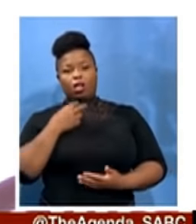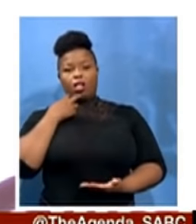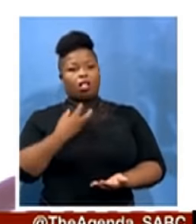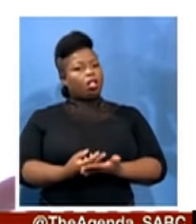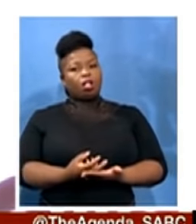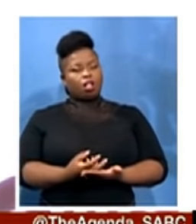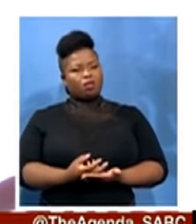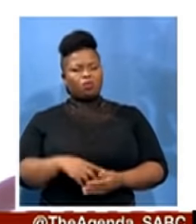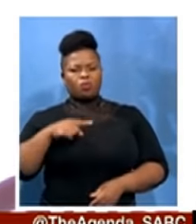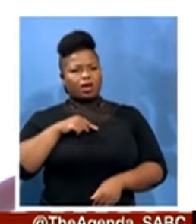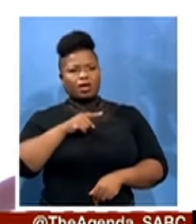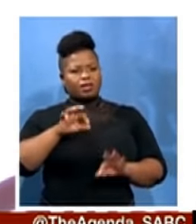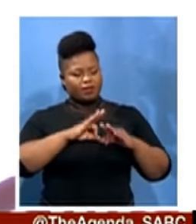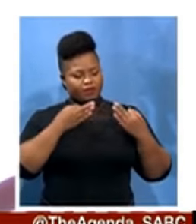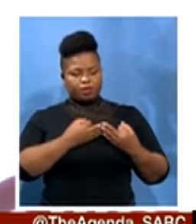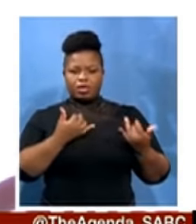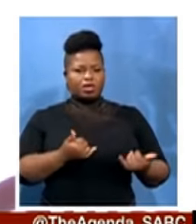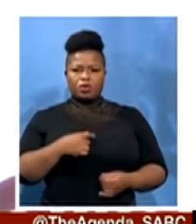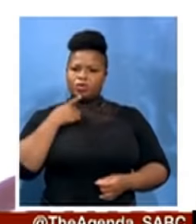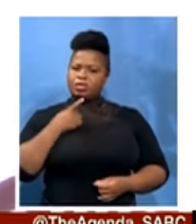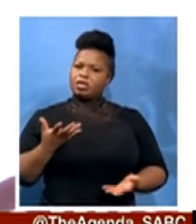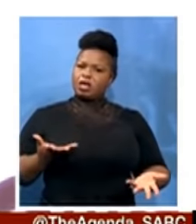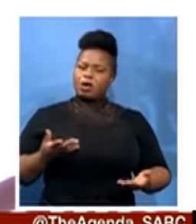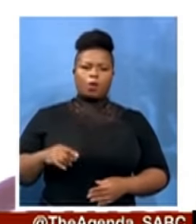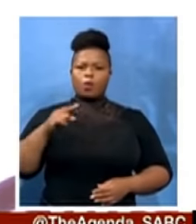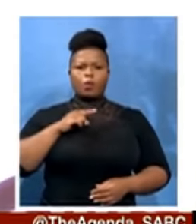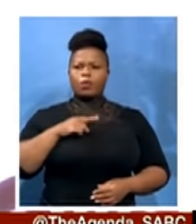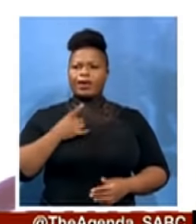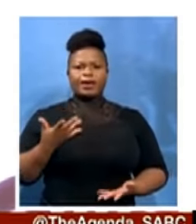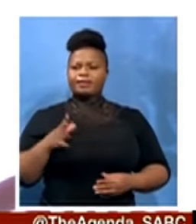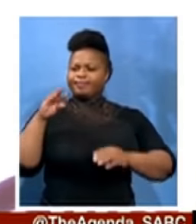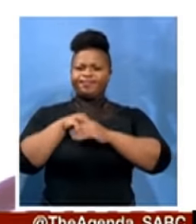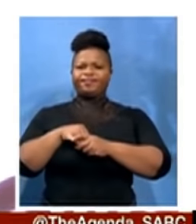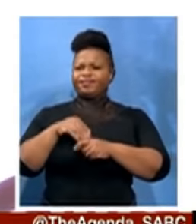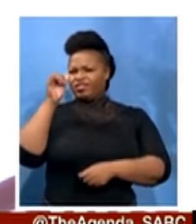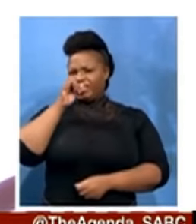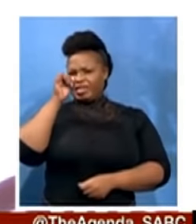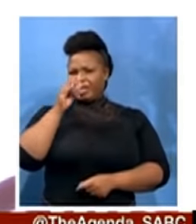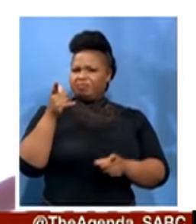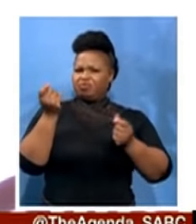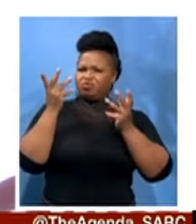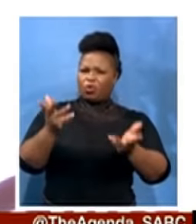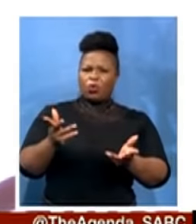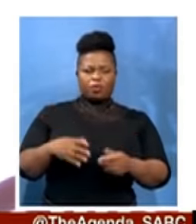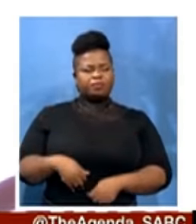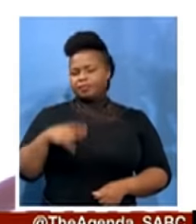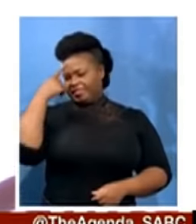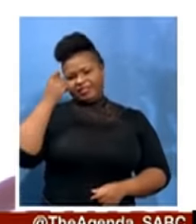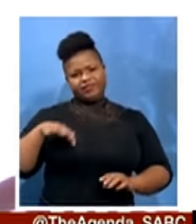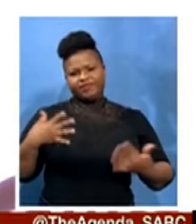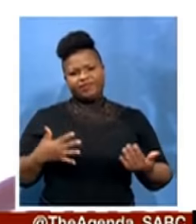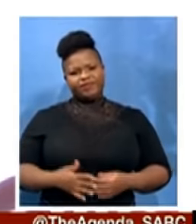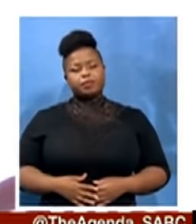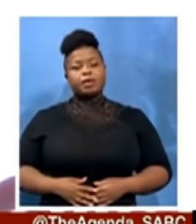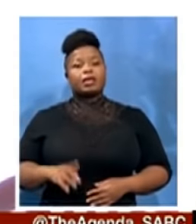he'll be included in things such as this. We also had the fortunes of hearing other